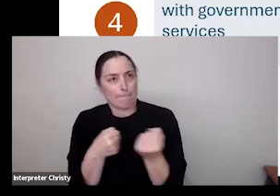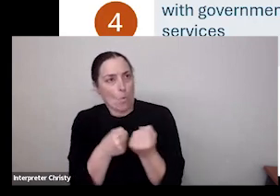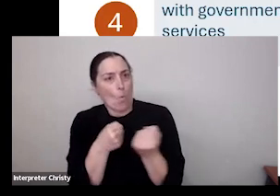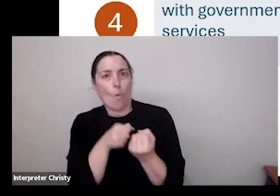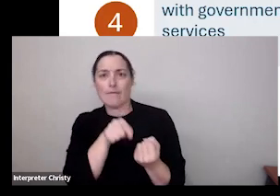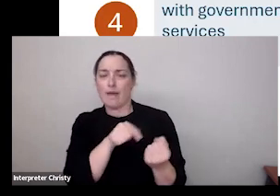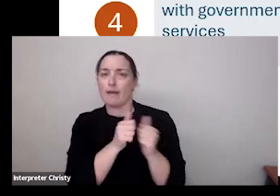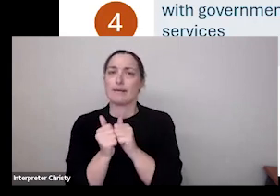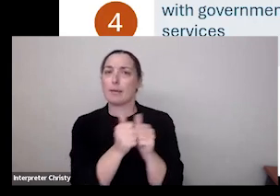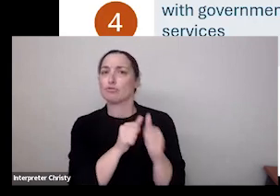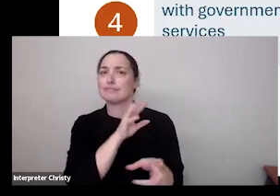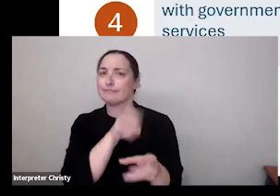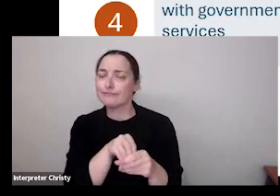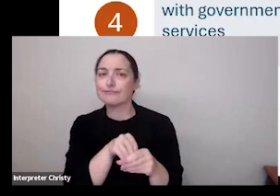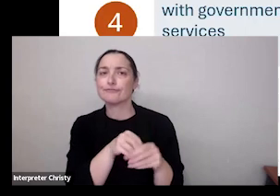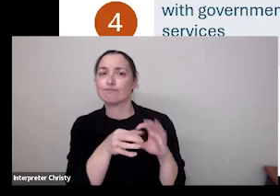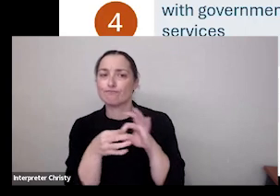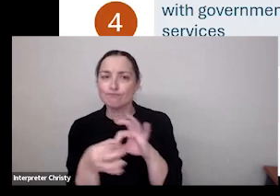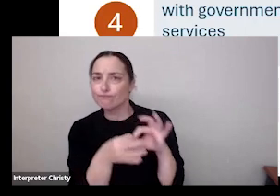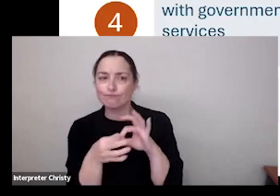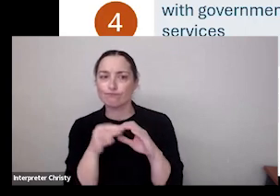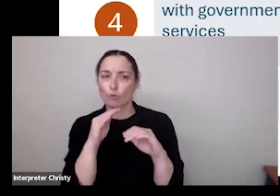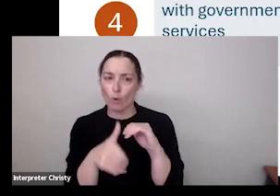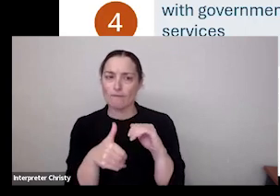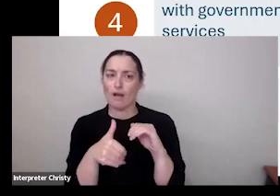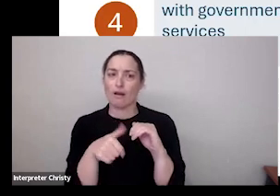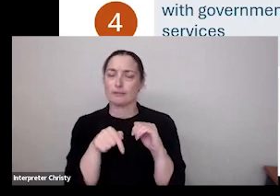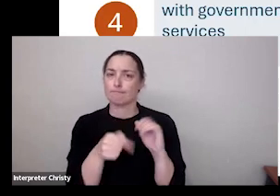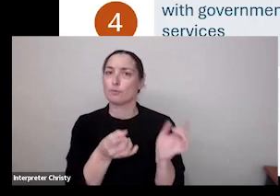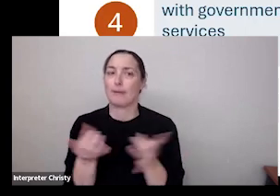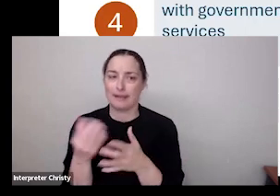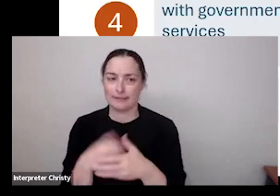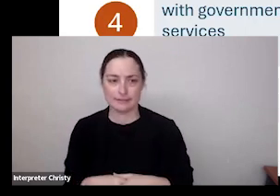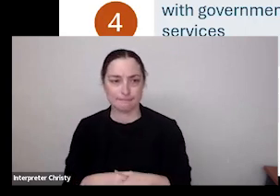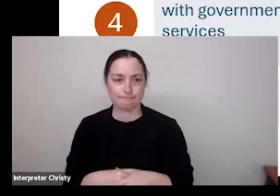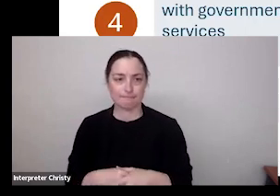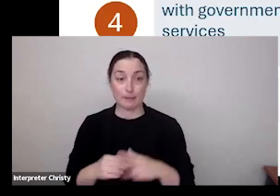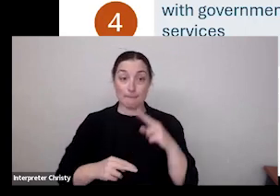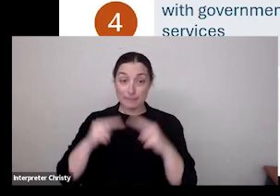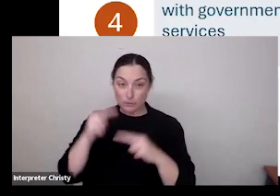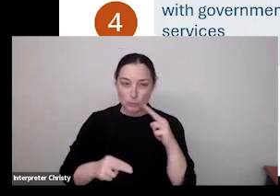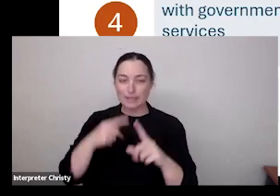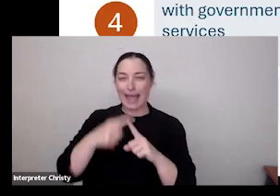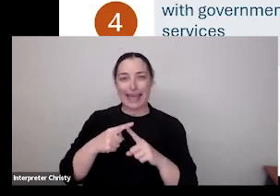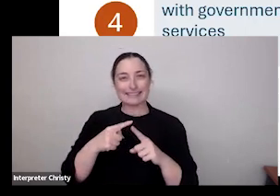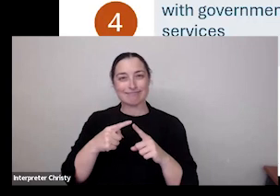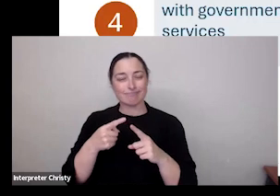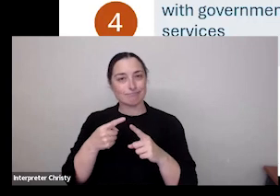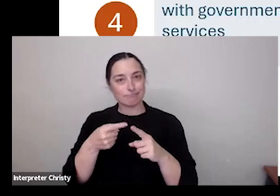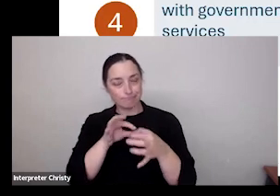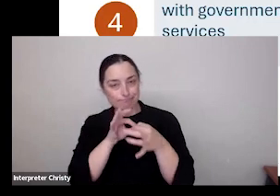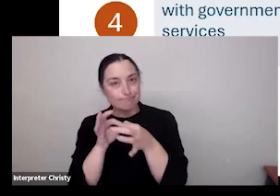collaborative engagement and that peer learning around organizational preparedness, building and developing and tailoring capability across